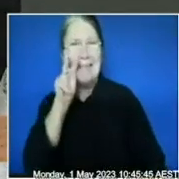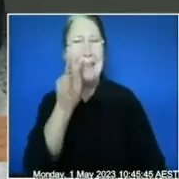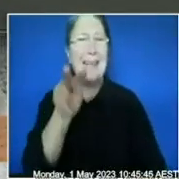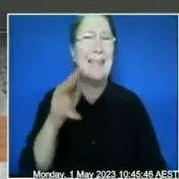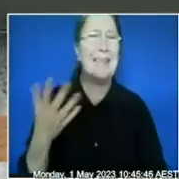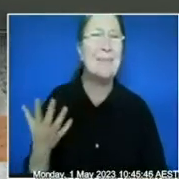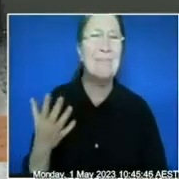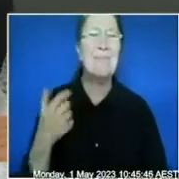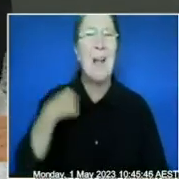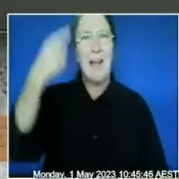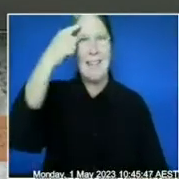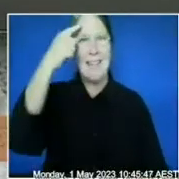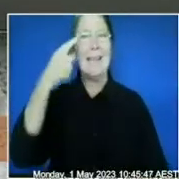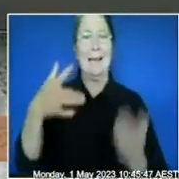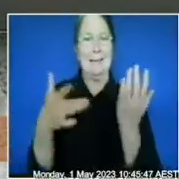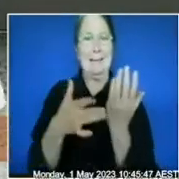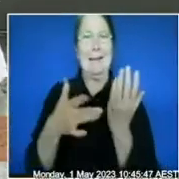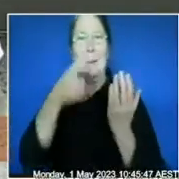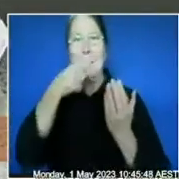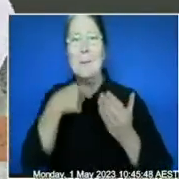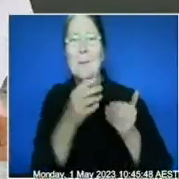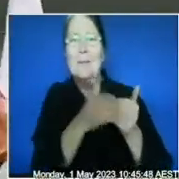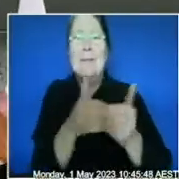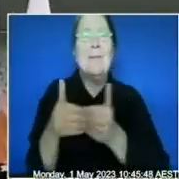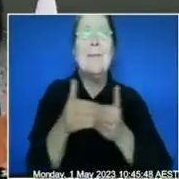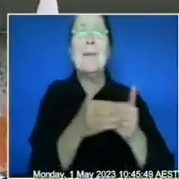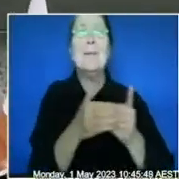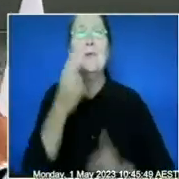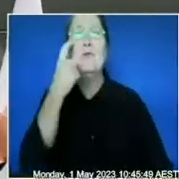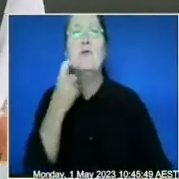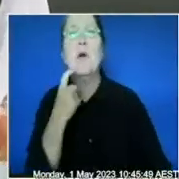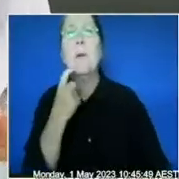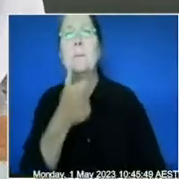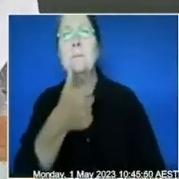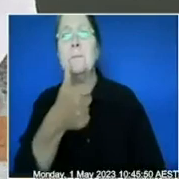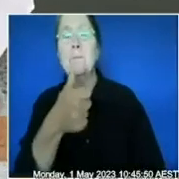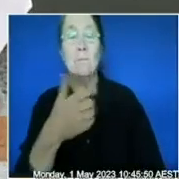And when you're done, you can take down that reference.